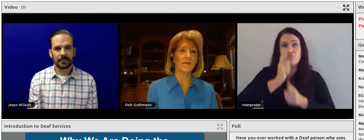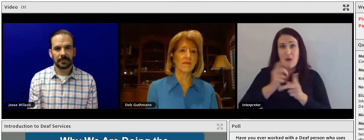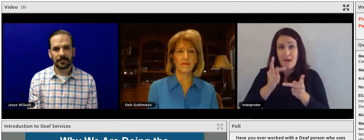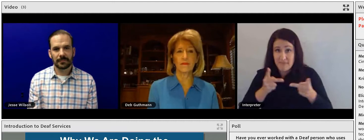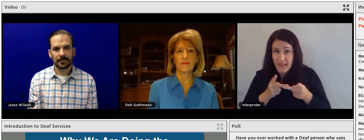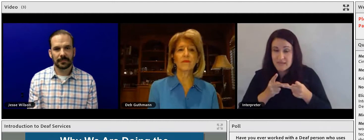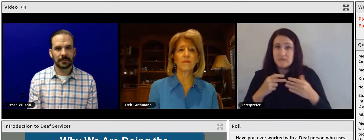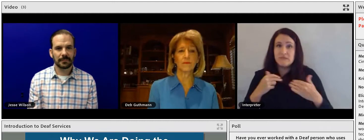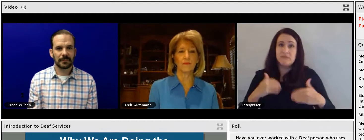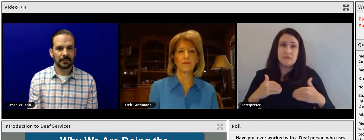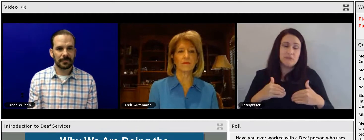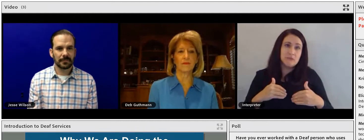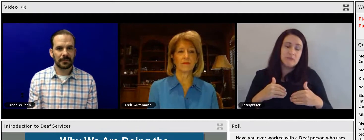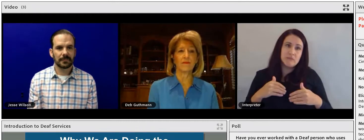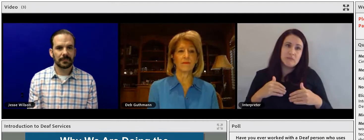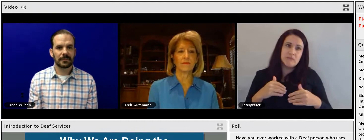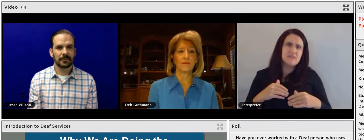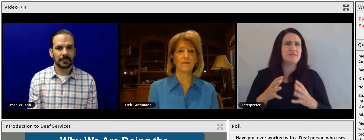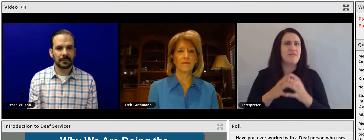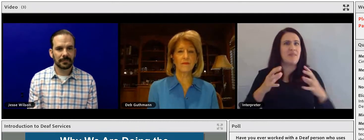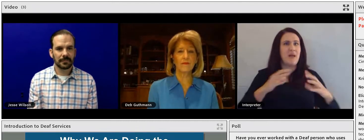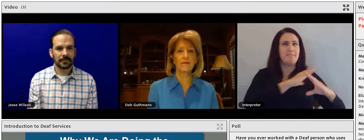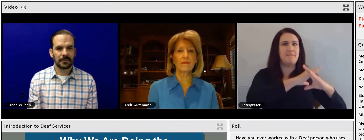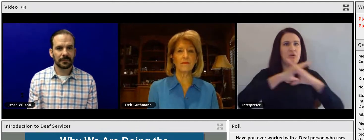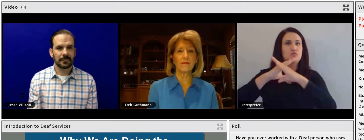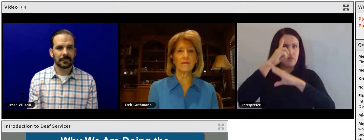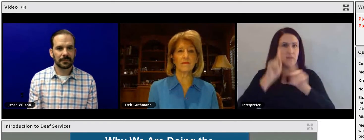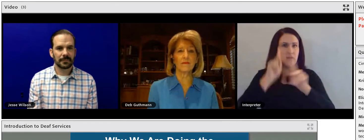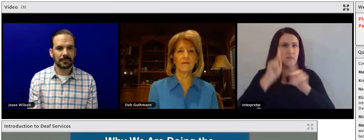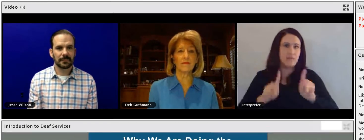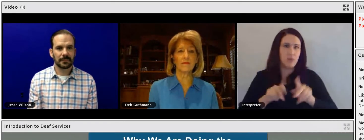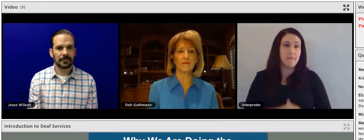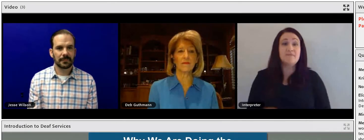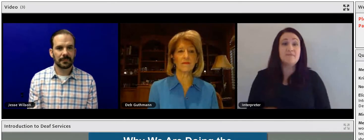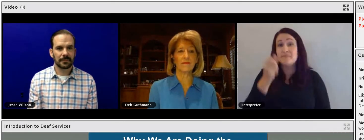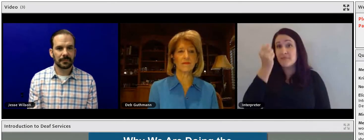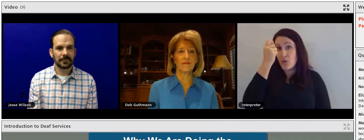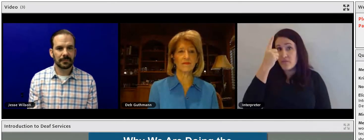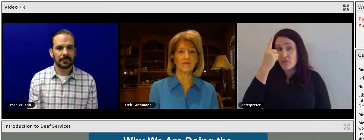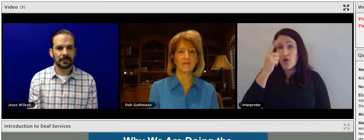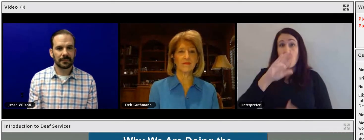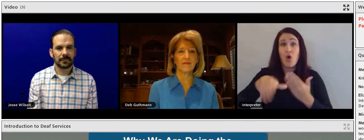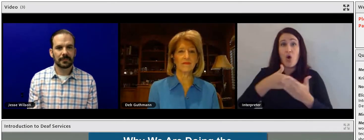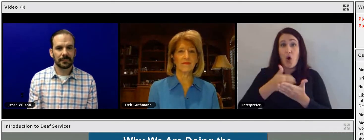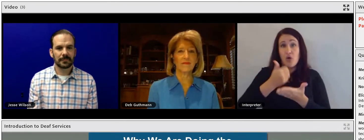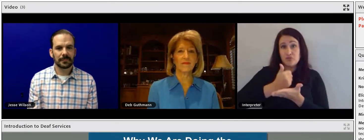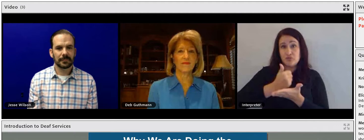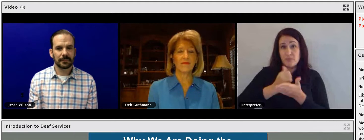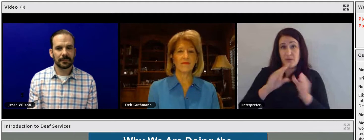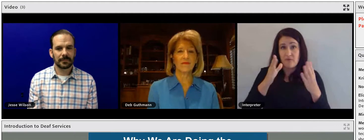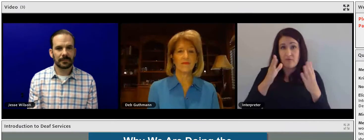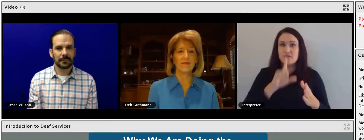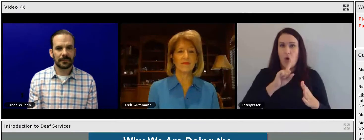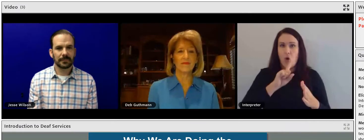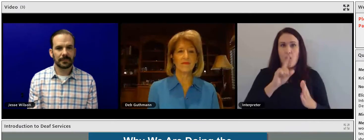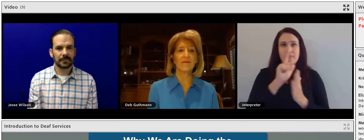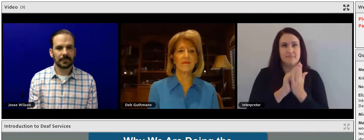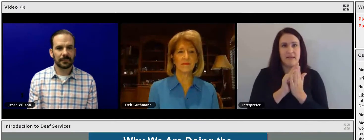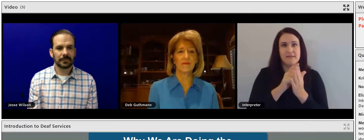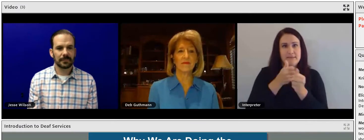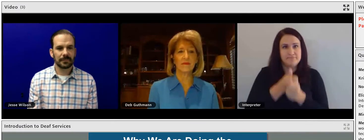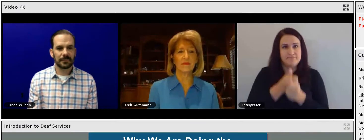place creates additional barriers for folks. However, all treatment providers are legally obligated